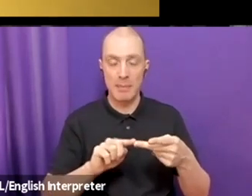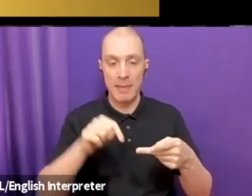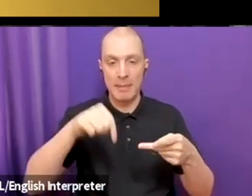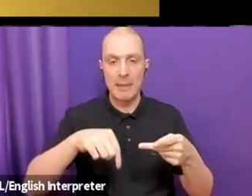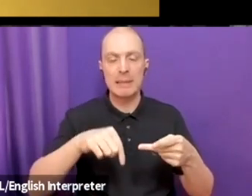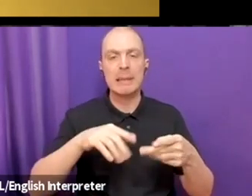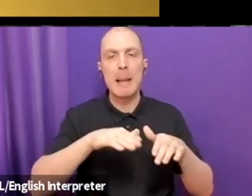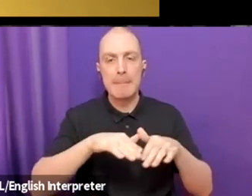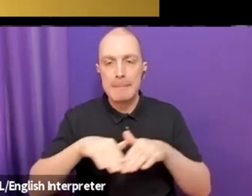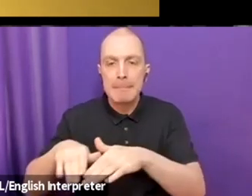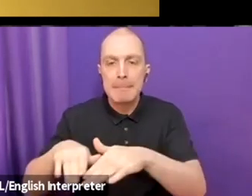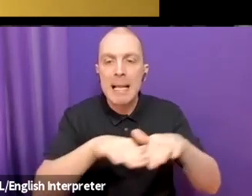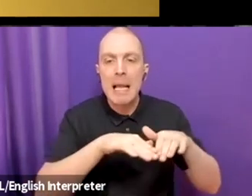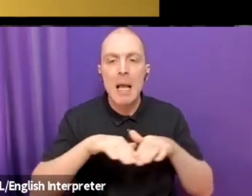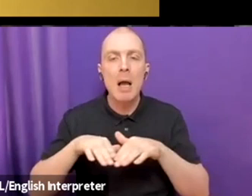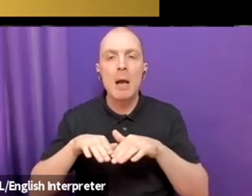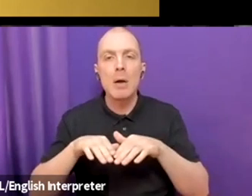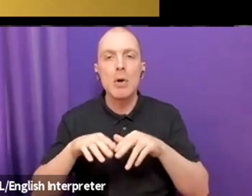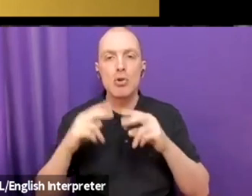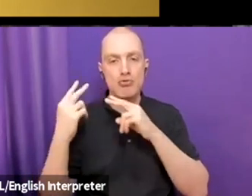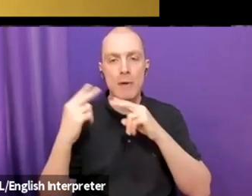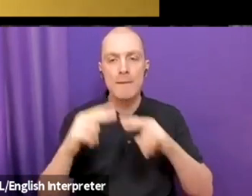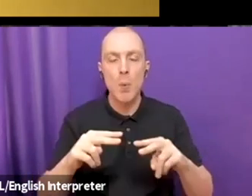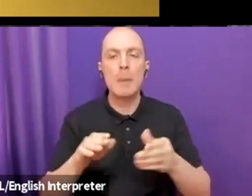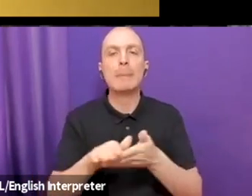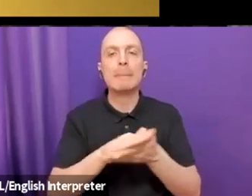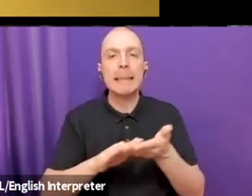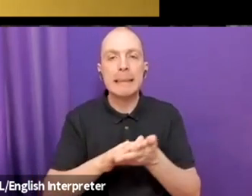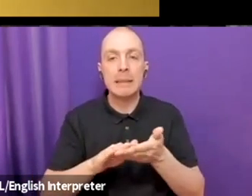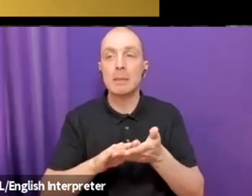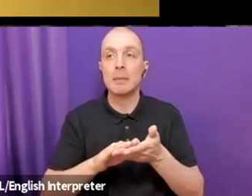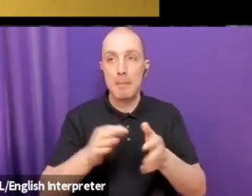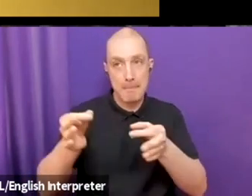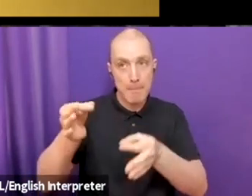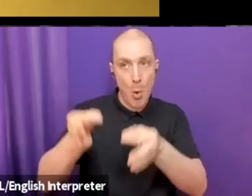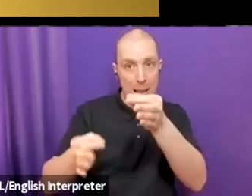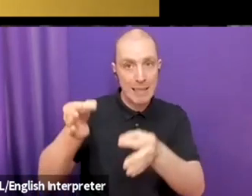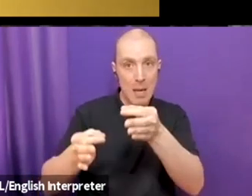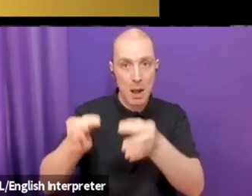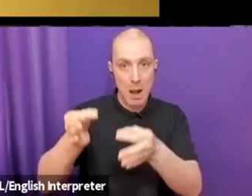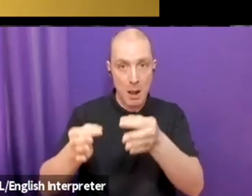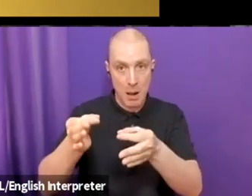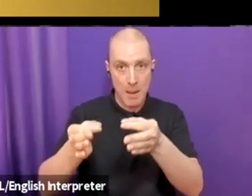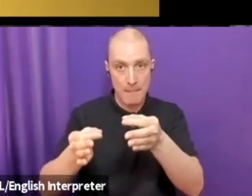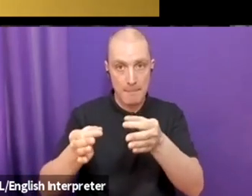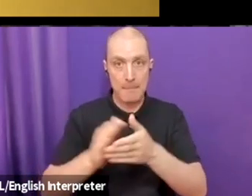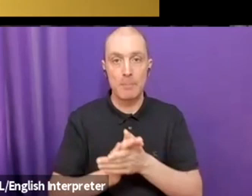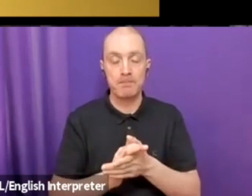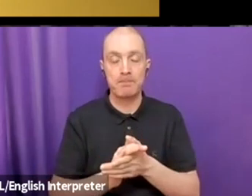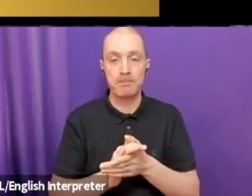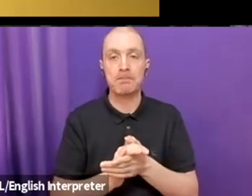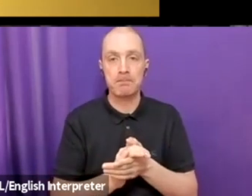model, which makes it political, which has pros and cons, and we will discuss that. And